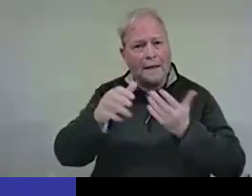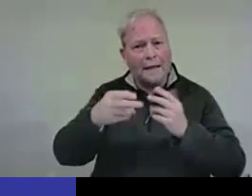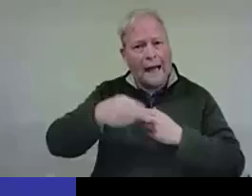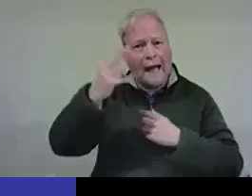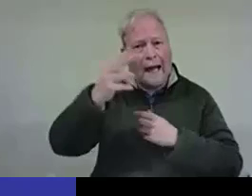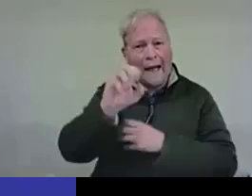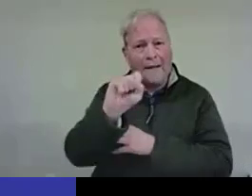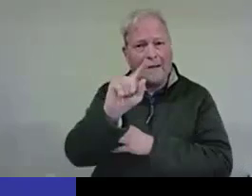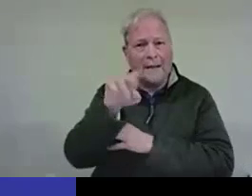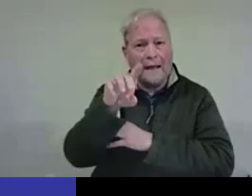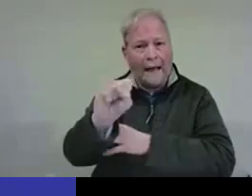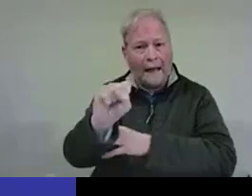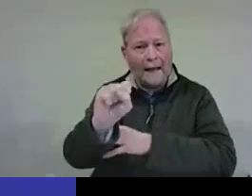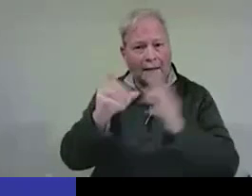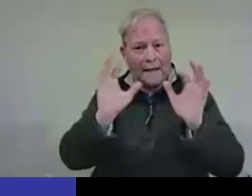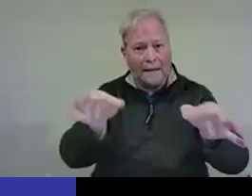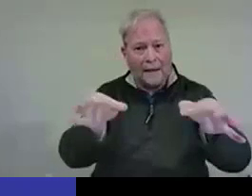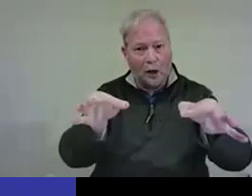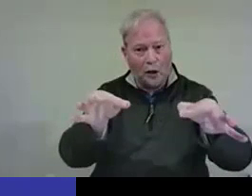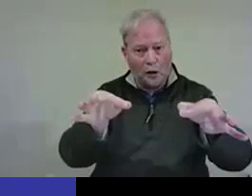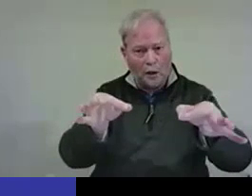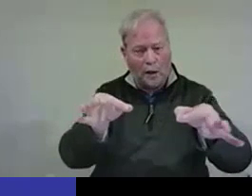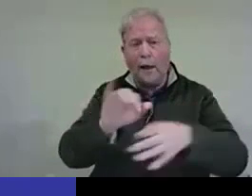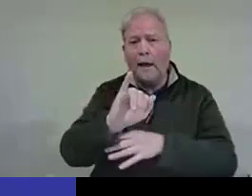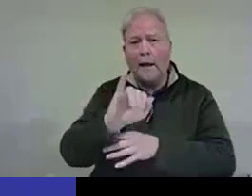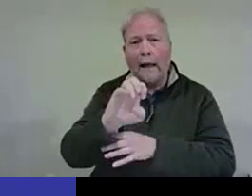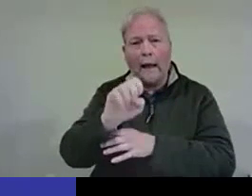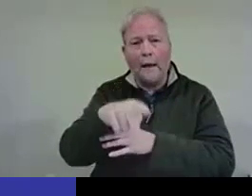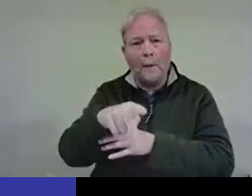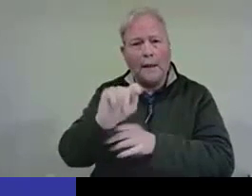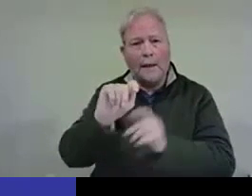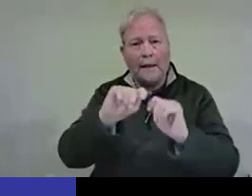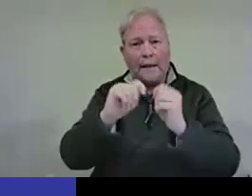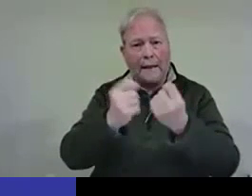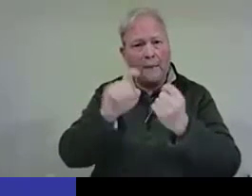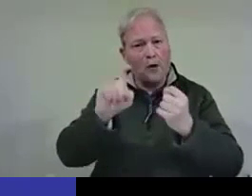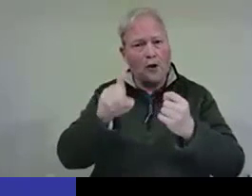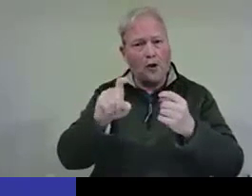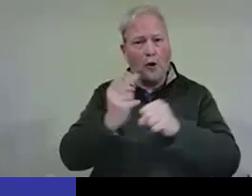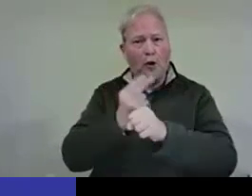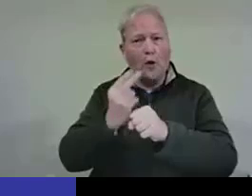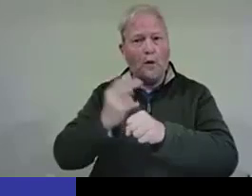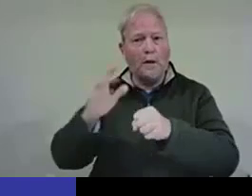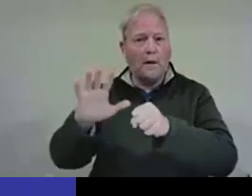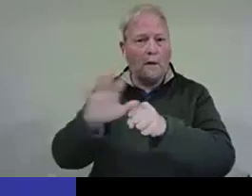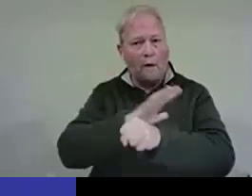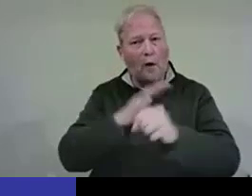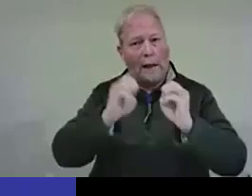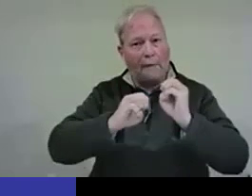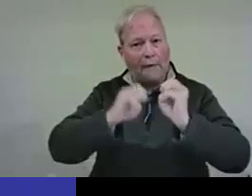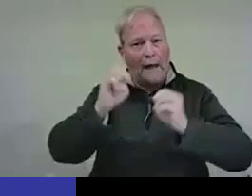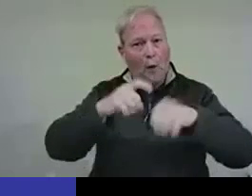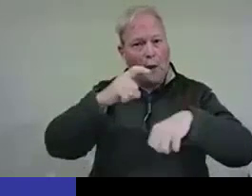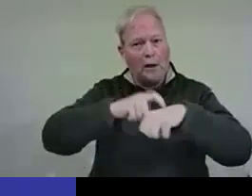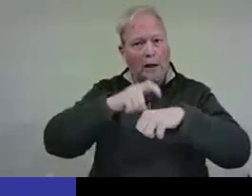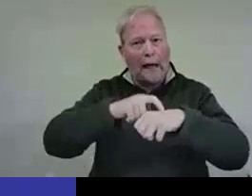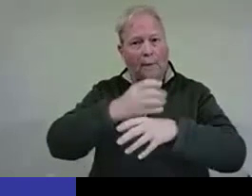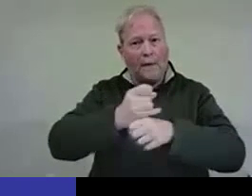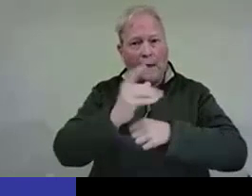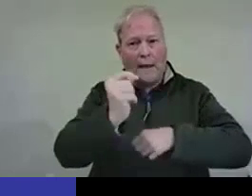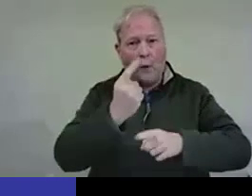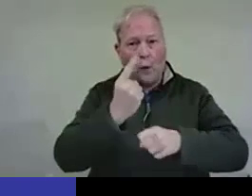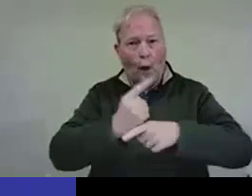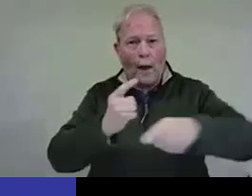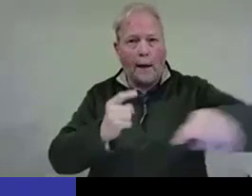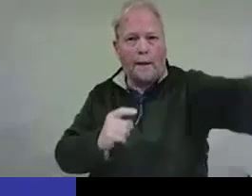Thus, IEP teams should fully utilize the required evaluation timelines to get it right for the benefit of each student